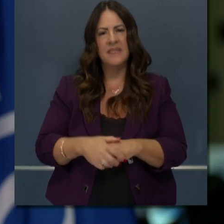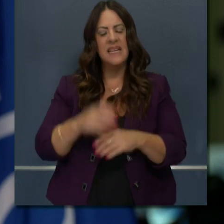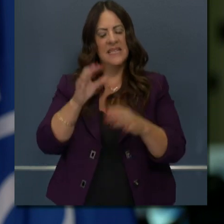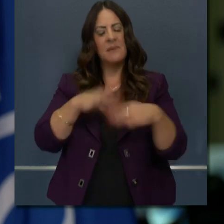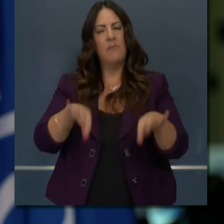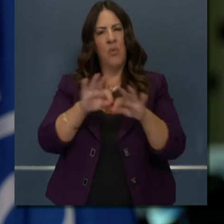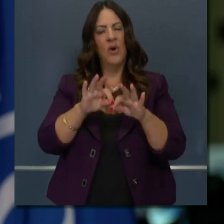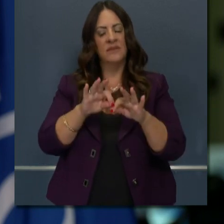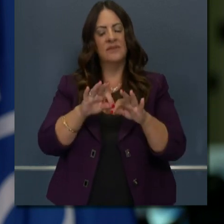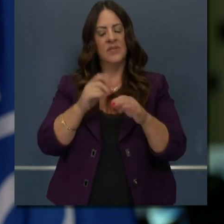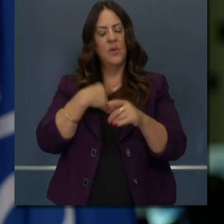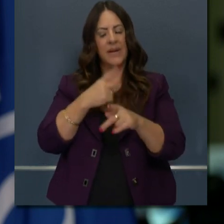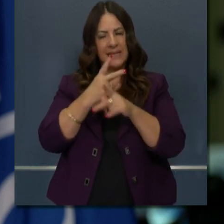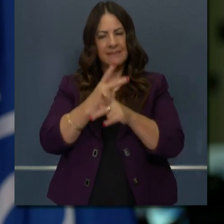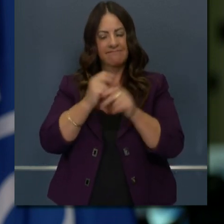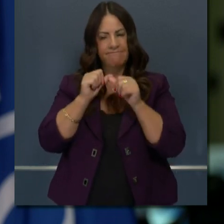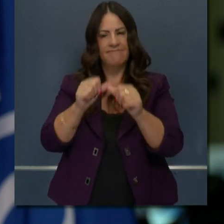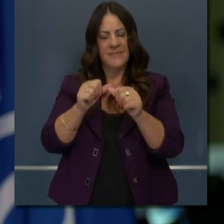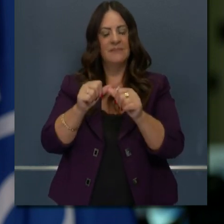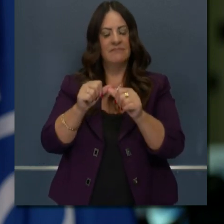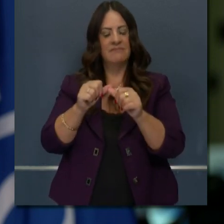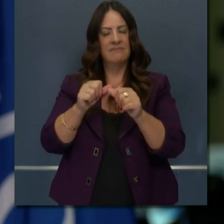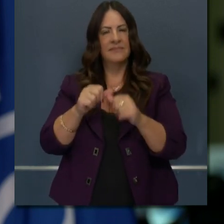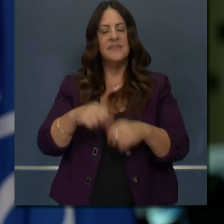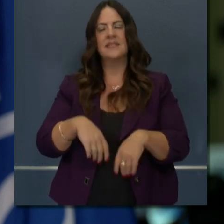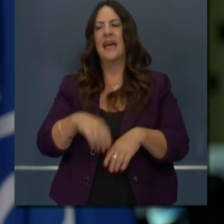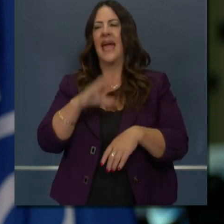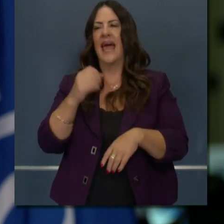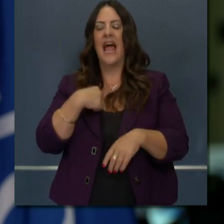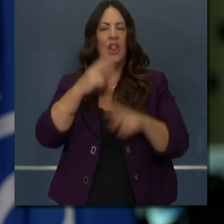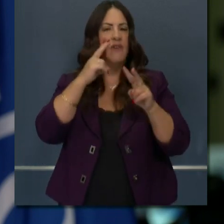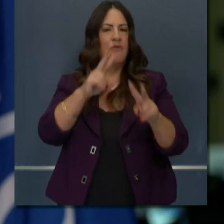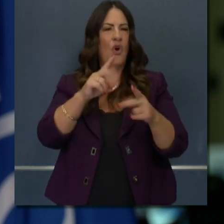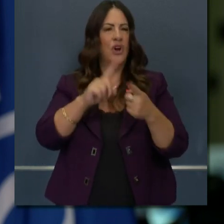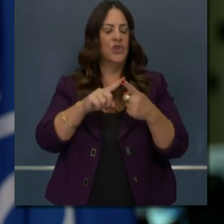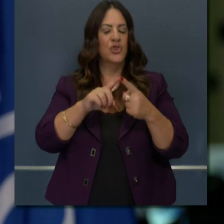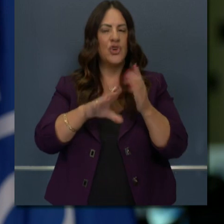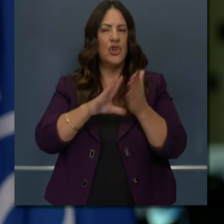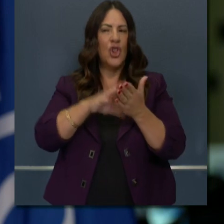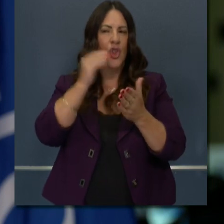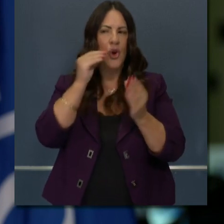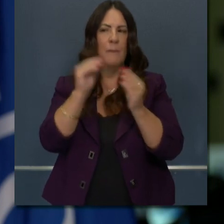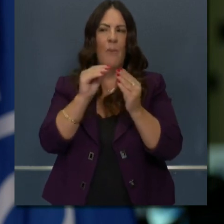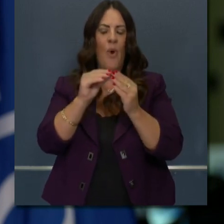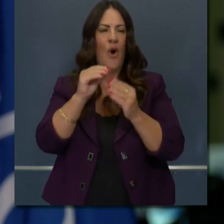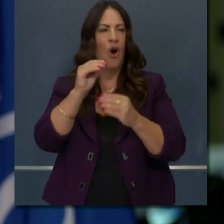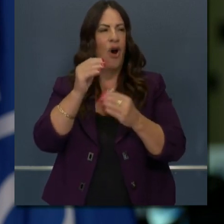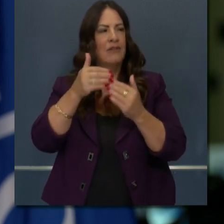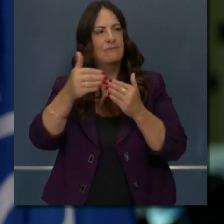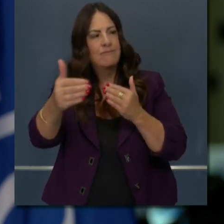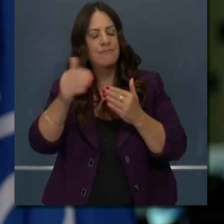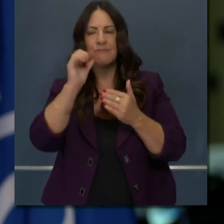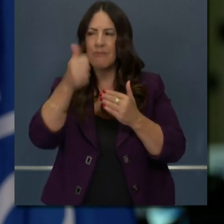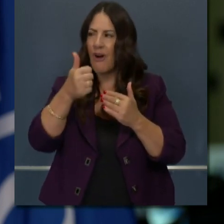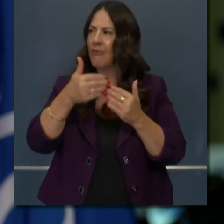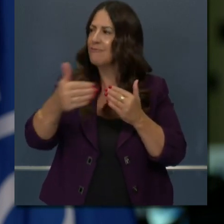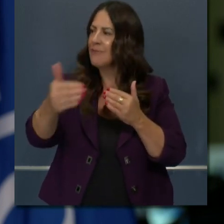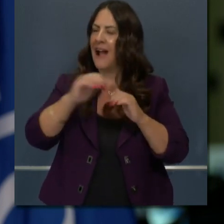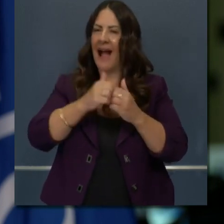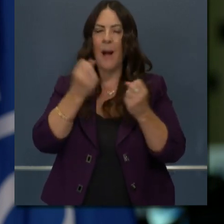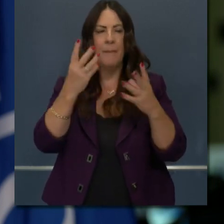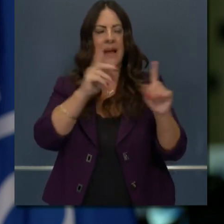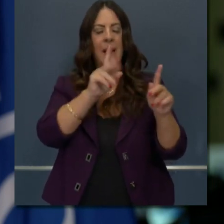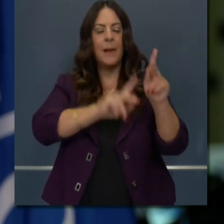look forward to hearing the results of this year's drill and expect to hear some successful stories about how it was